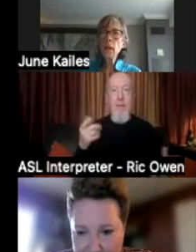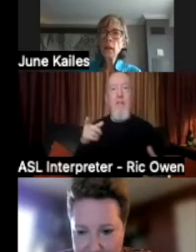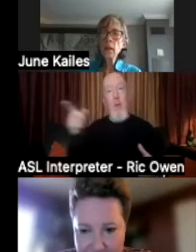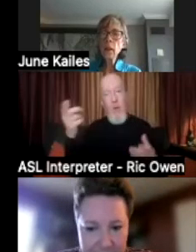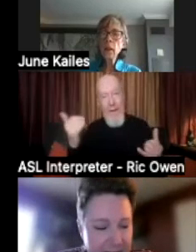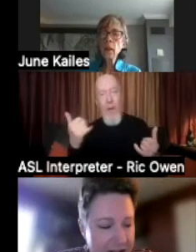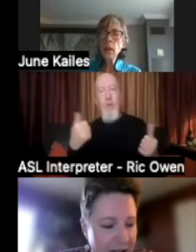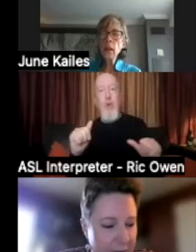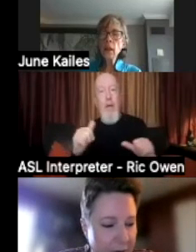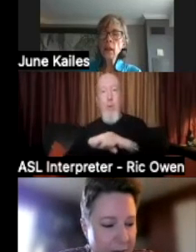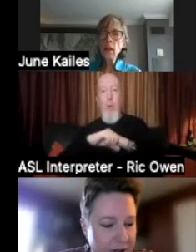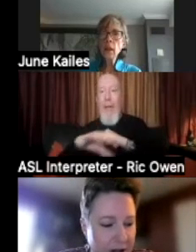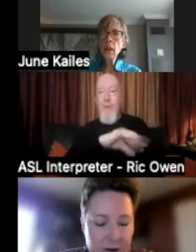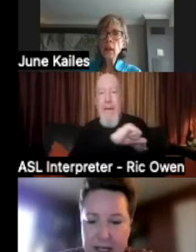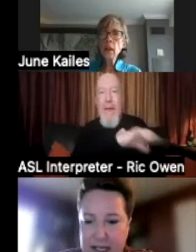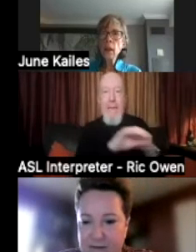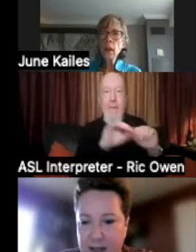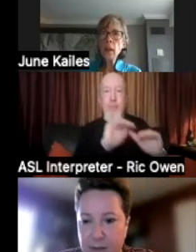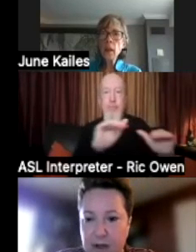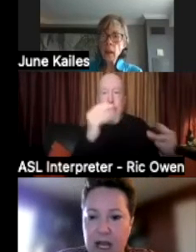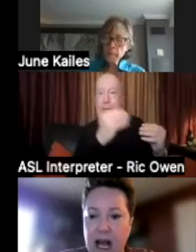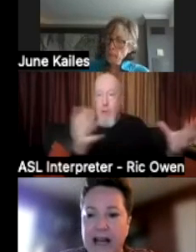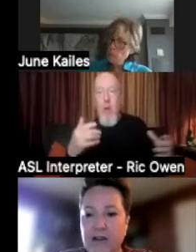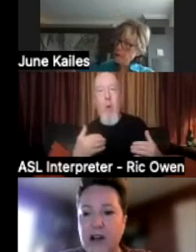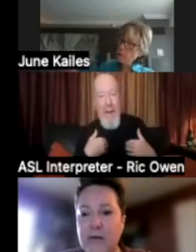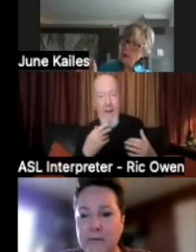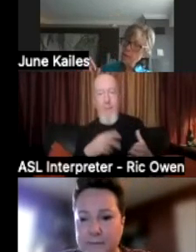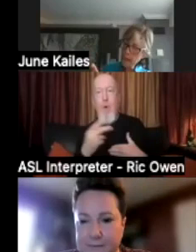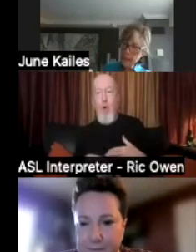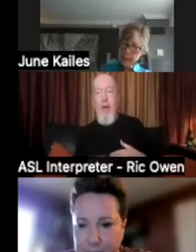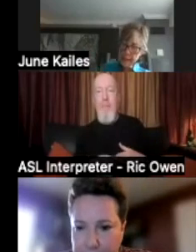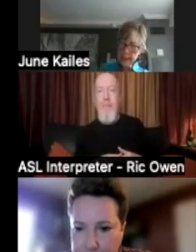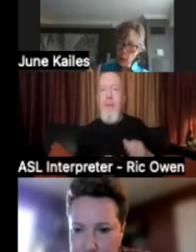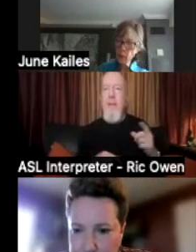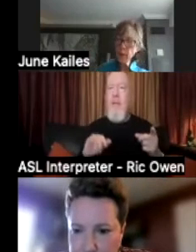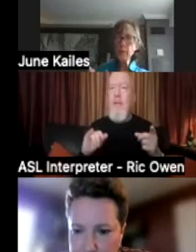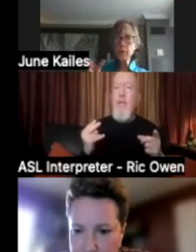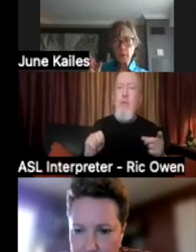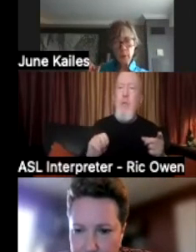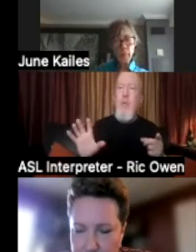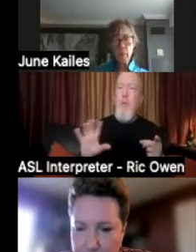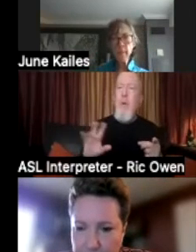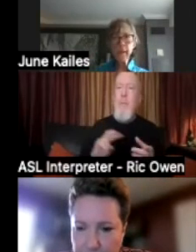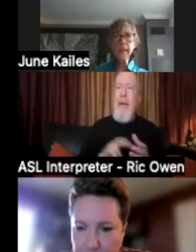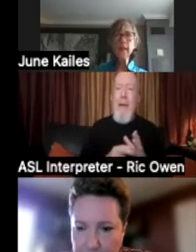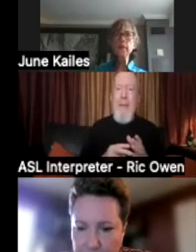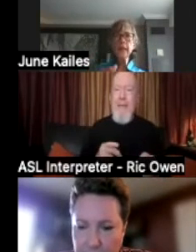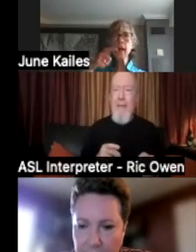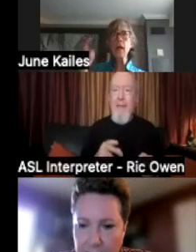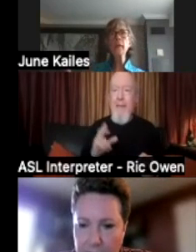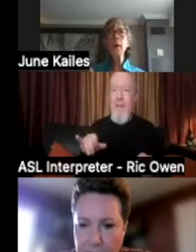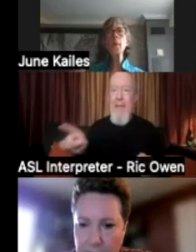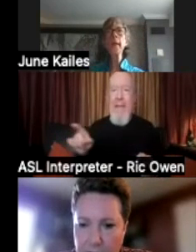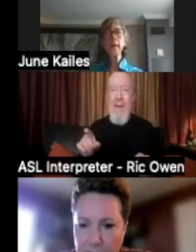out to let more people know that it's available. I don't know. What I mean is it only for a 3 month period, or is